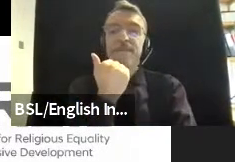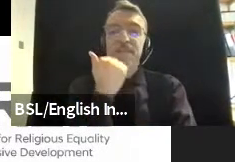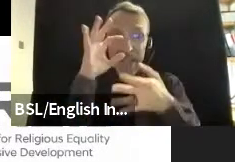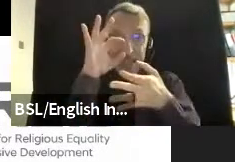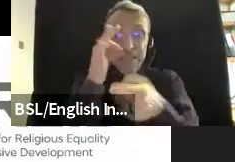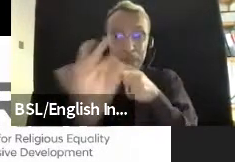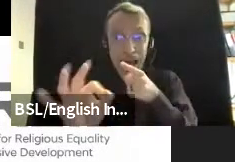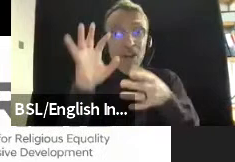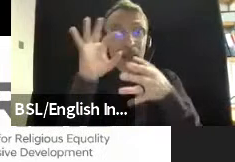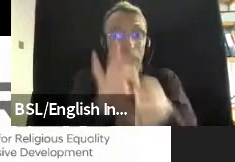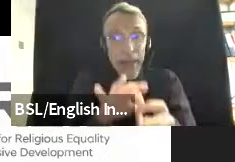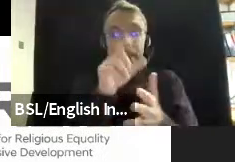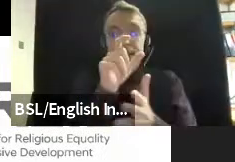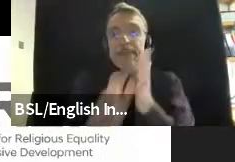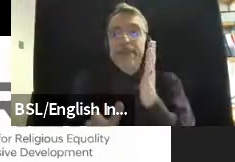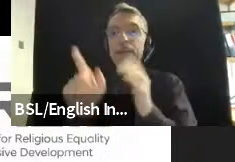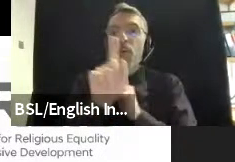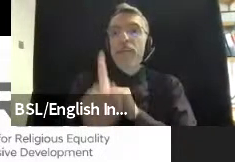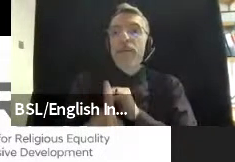disability studies.